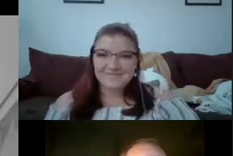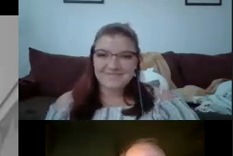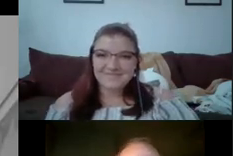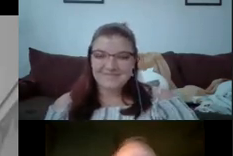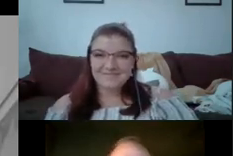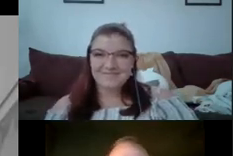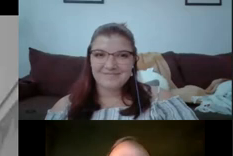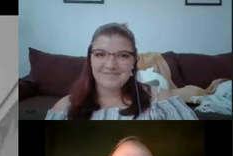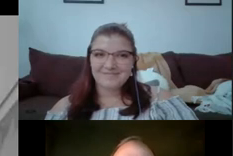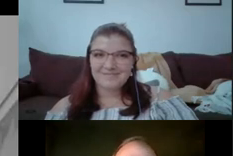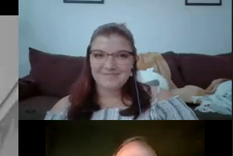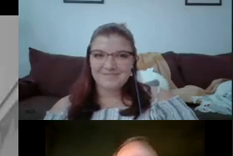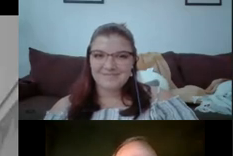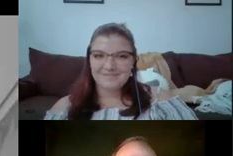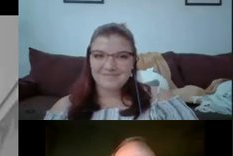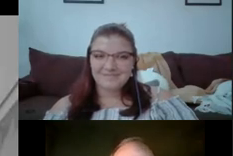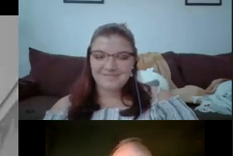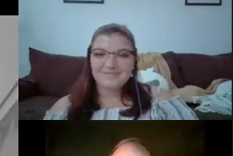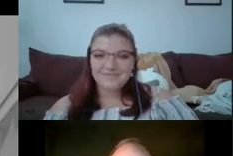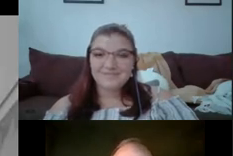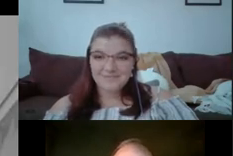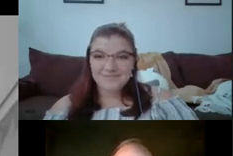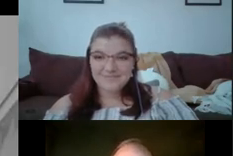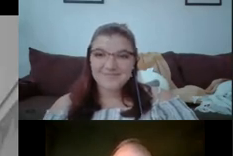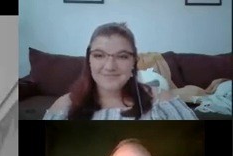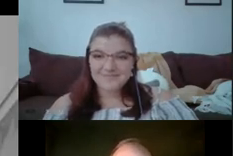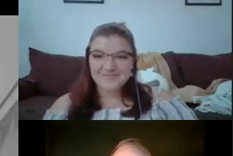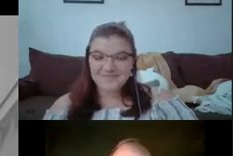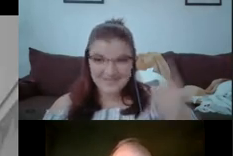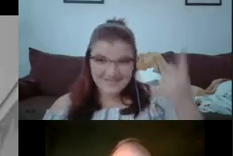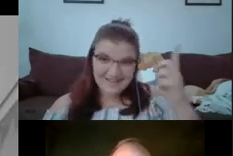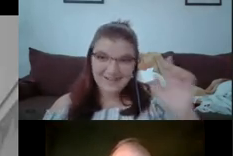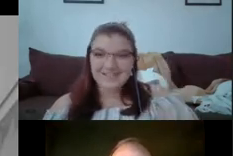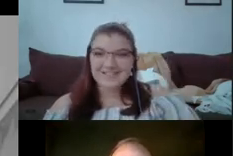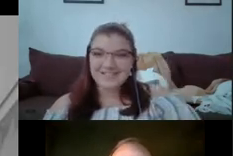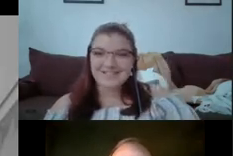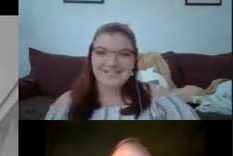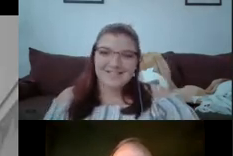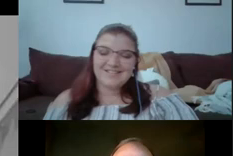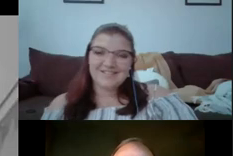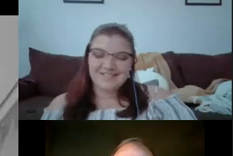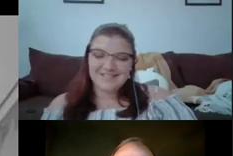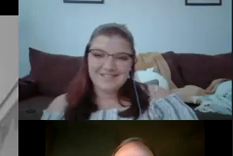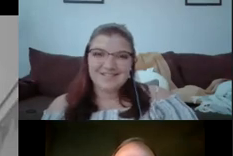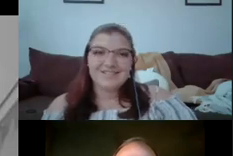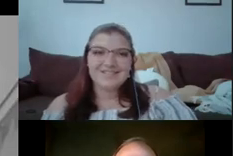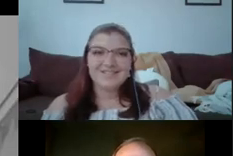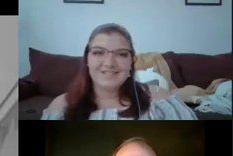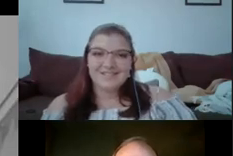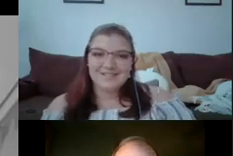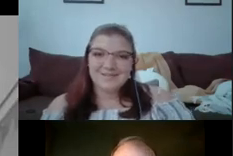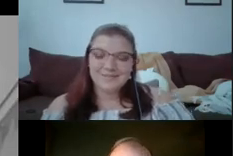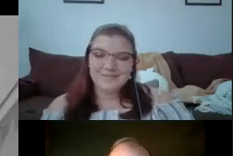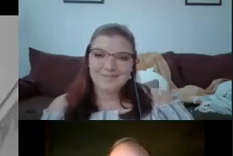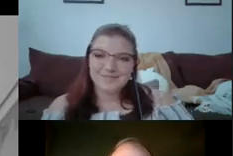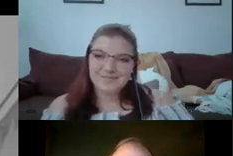Maybe some of the rest of you have been on the scholarship in his honor. He was just a wonderful man and a very popular, dynamic